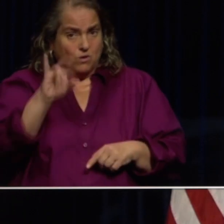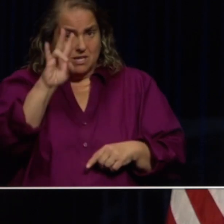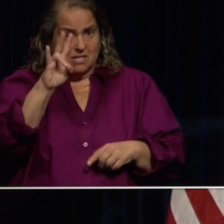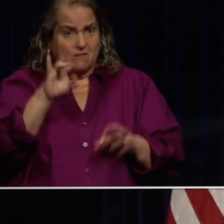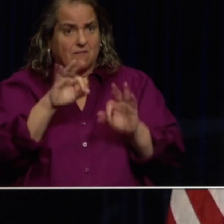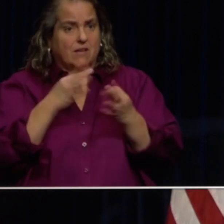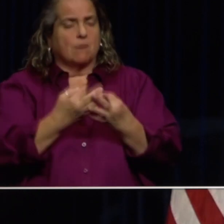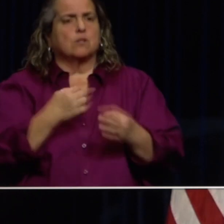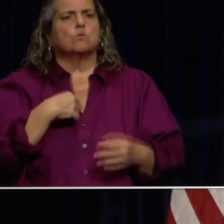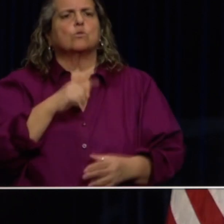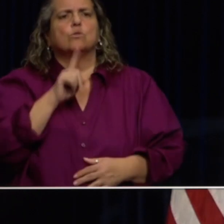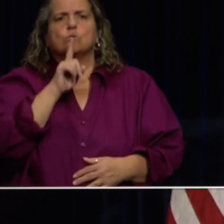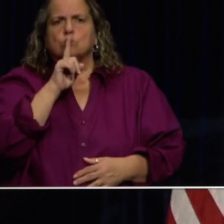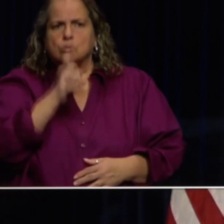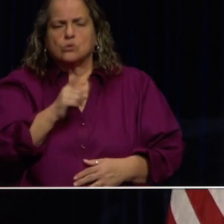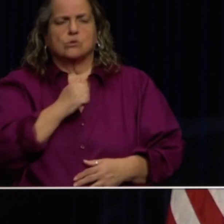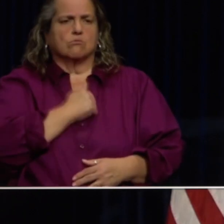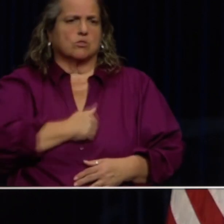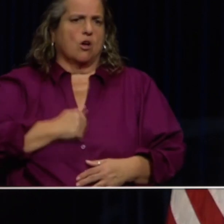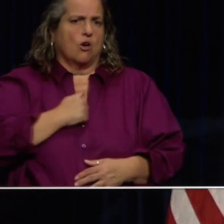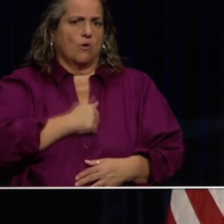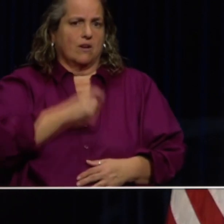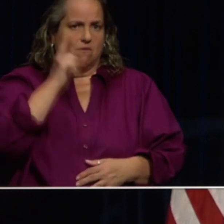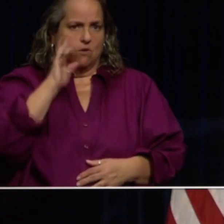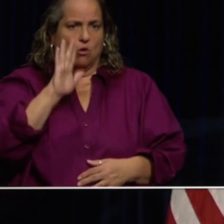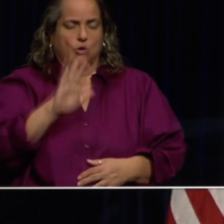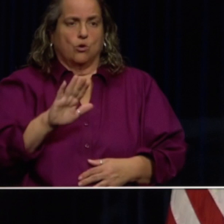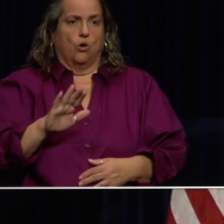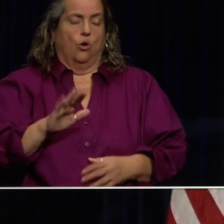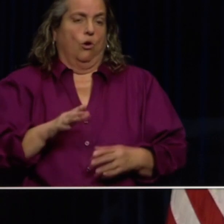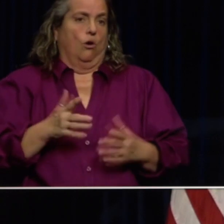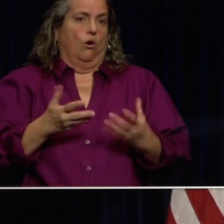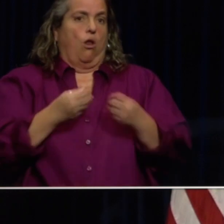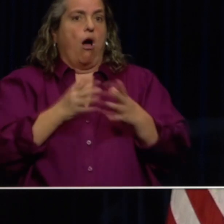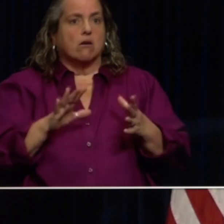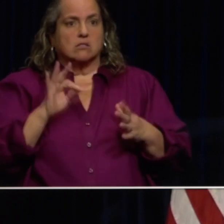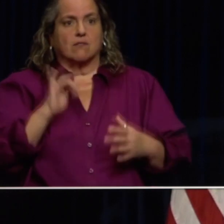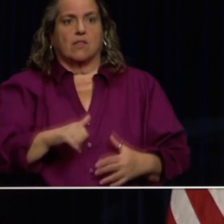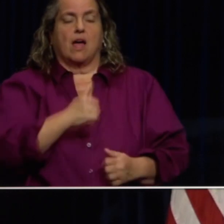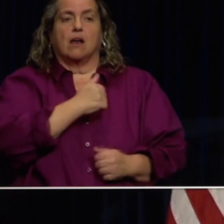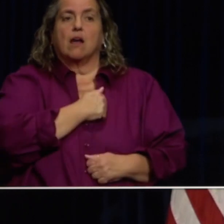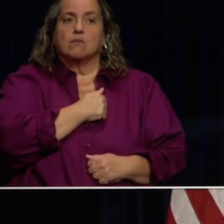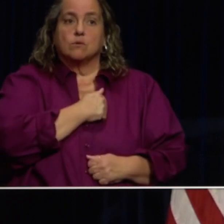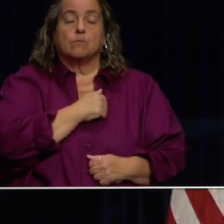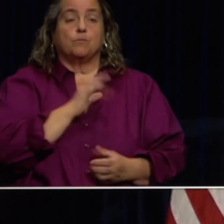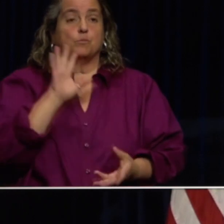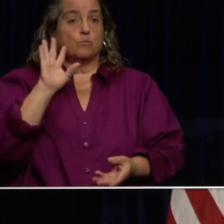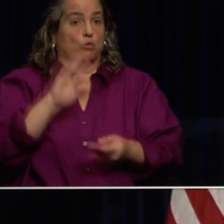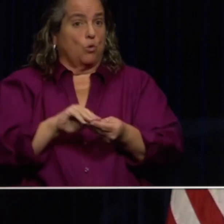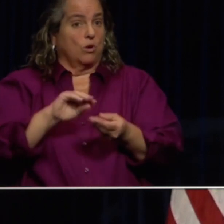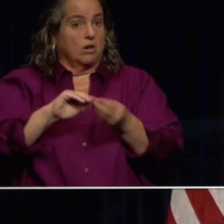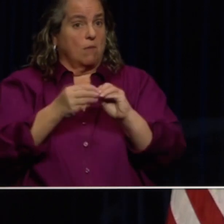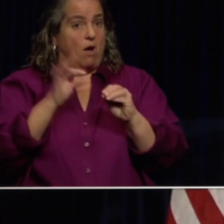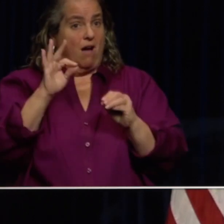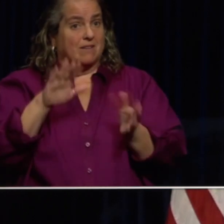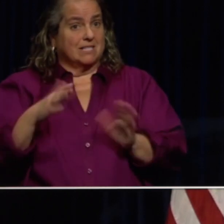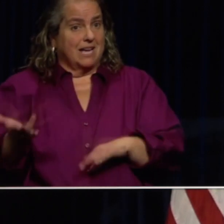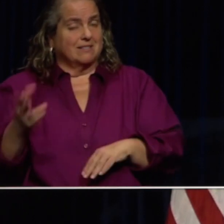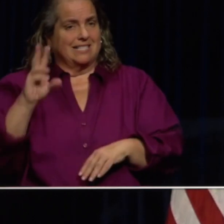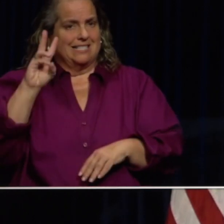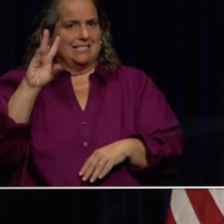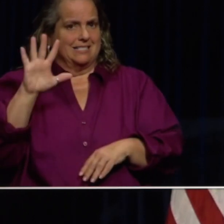several other counties, all of which were the majority of which already had at least one confirmed case.